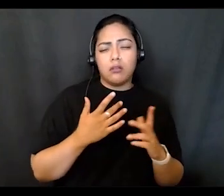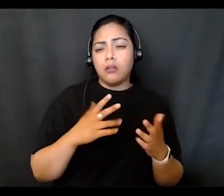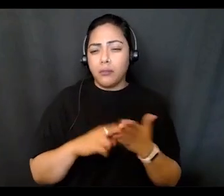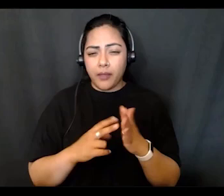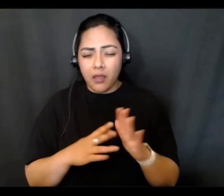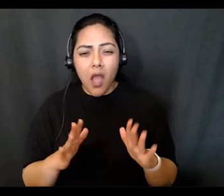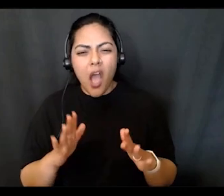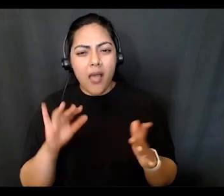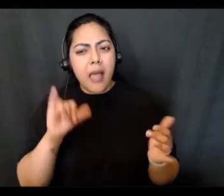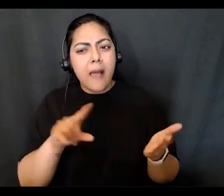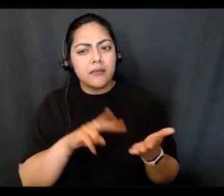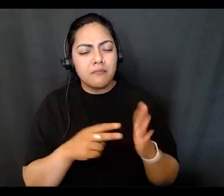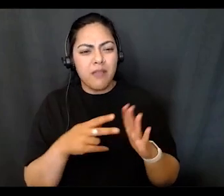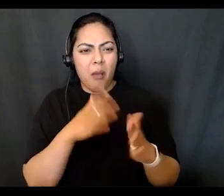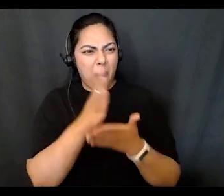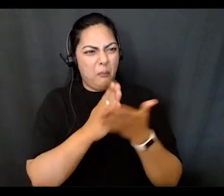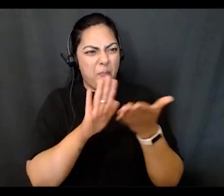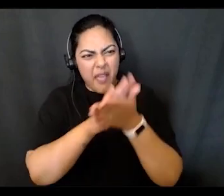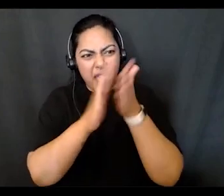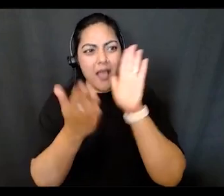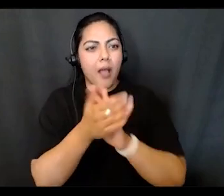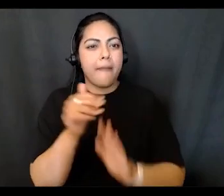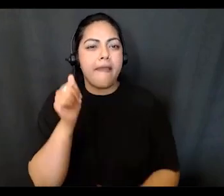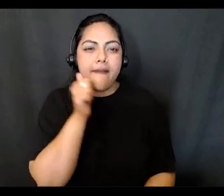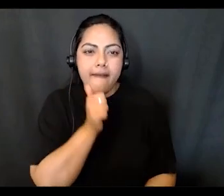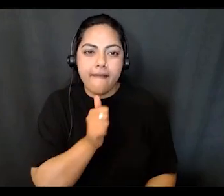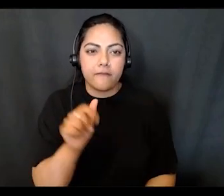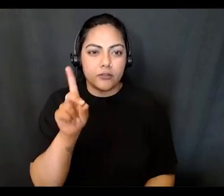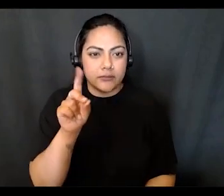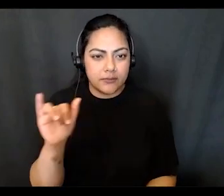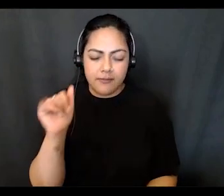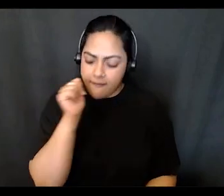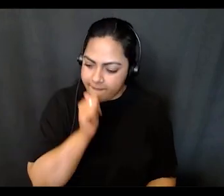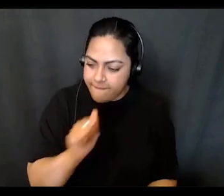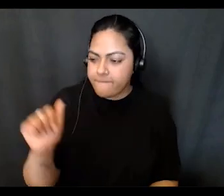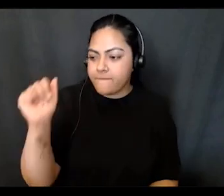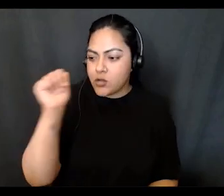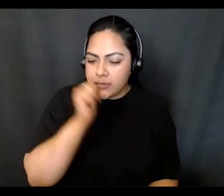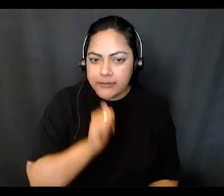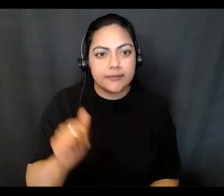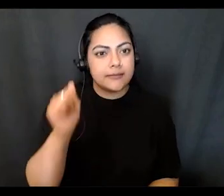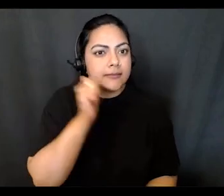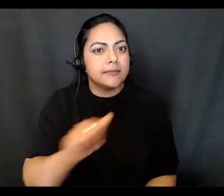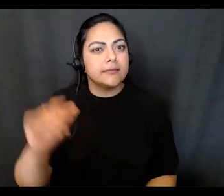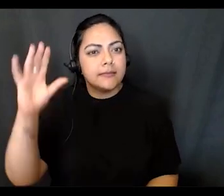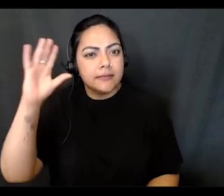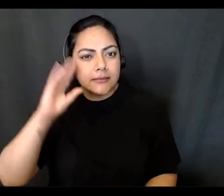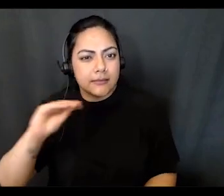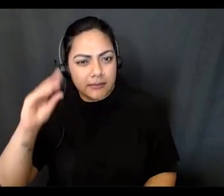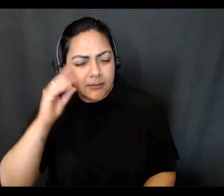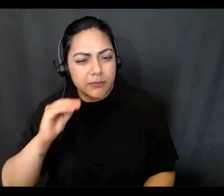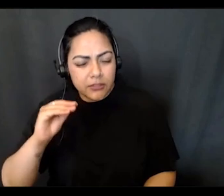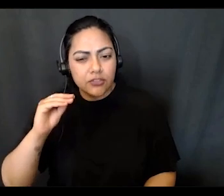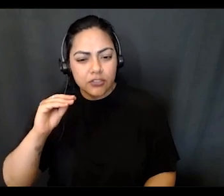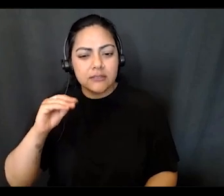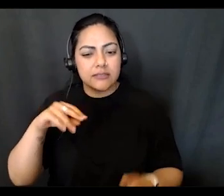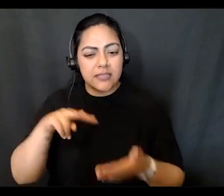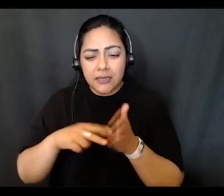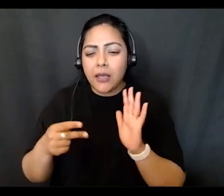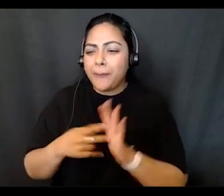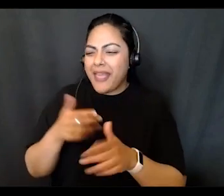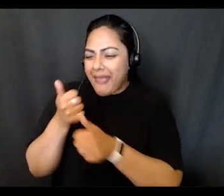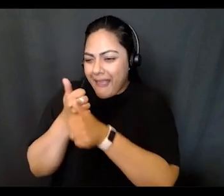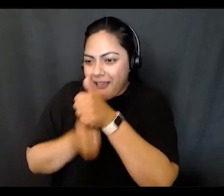that one will always brush up against, and one that requires concerted,